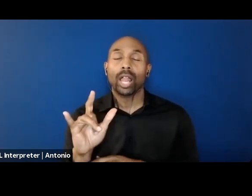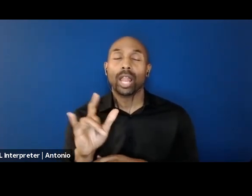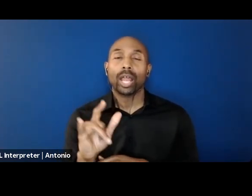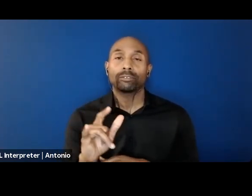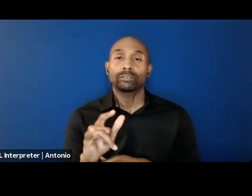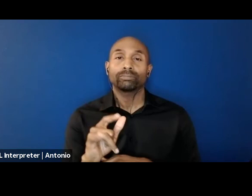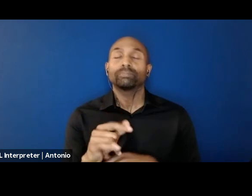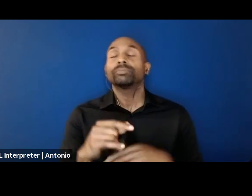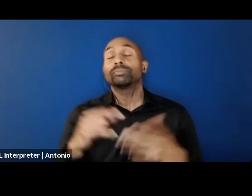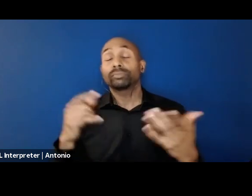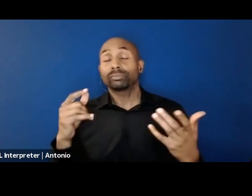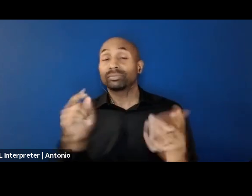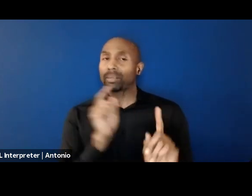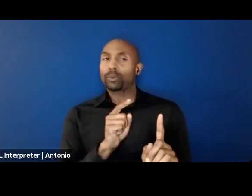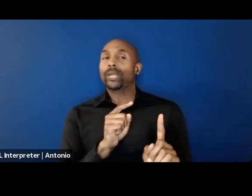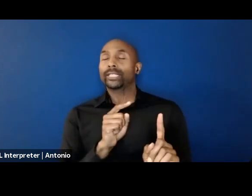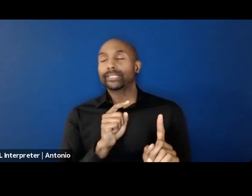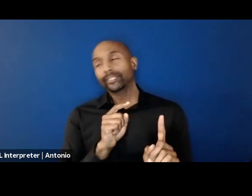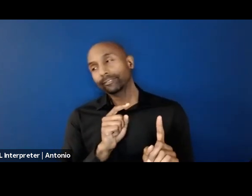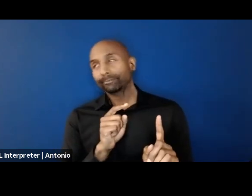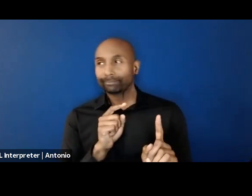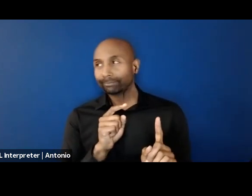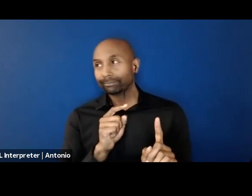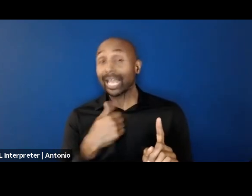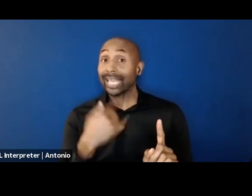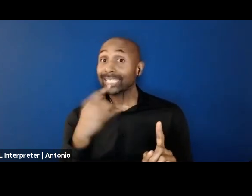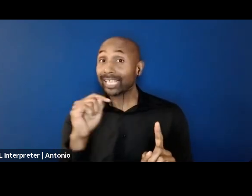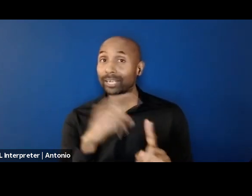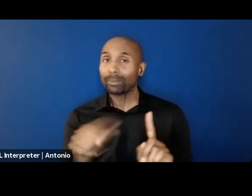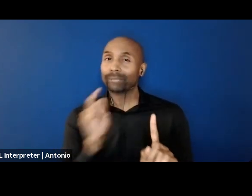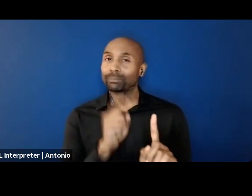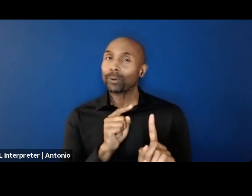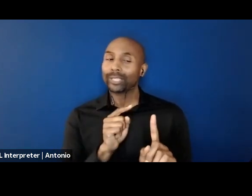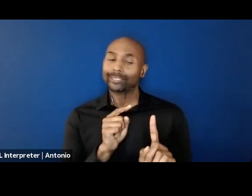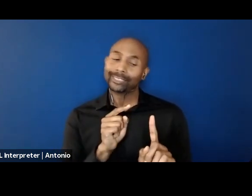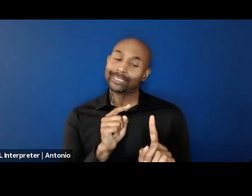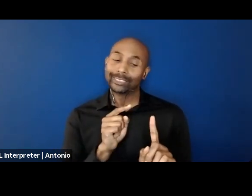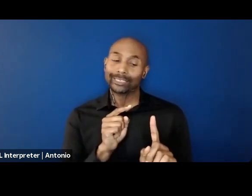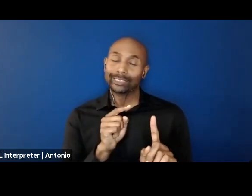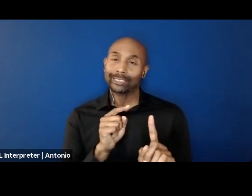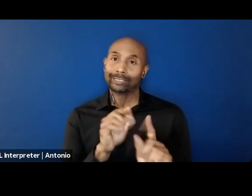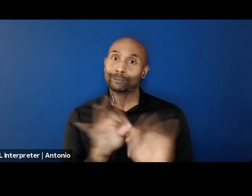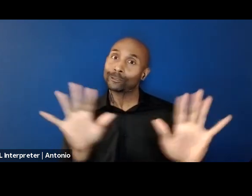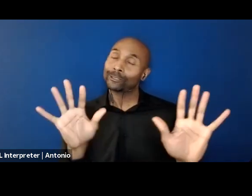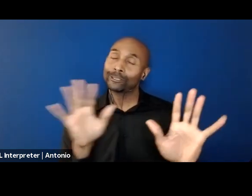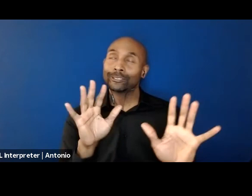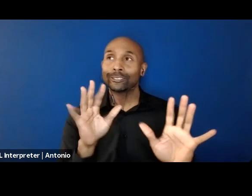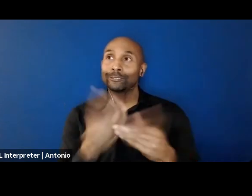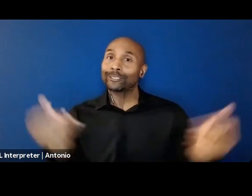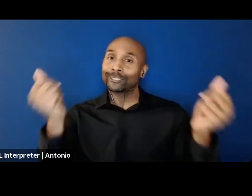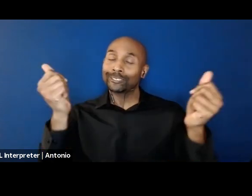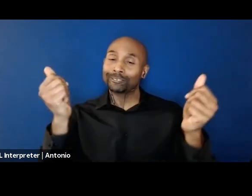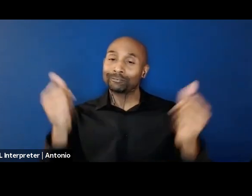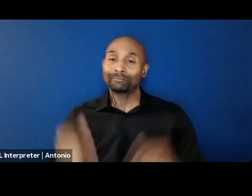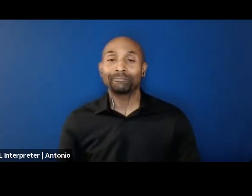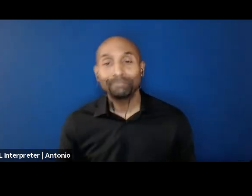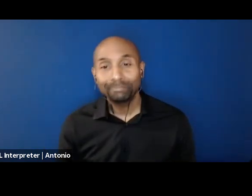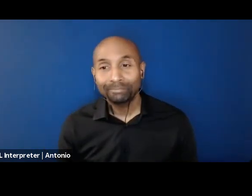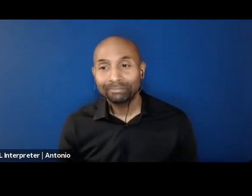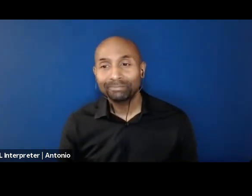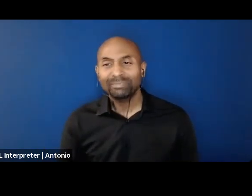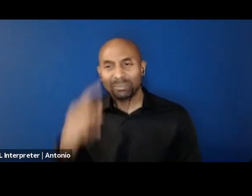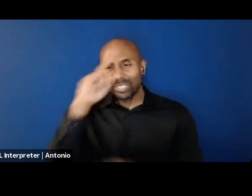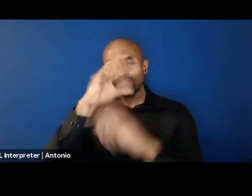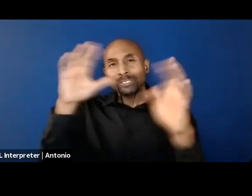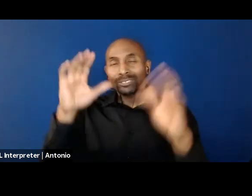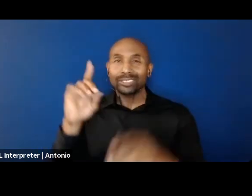into aerial disarray the moment I said it. Was it when Danny Richmond's bass drum to snare drum to sock